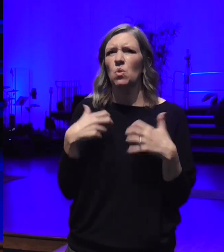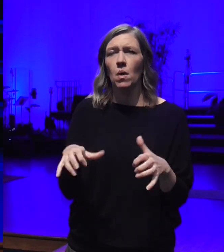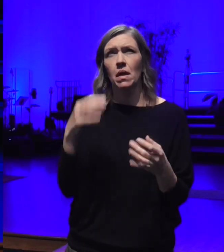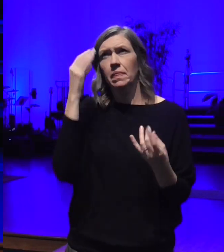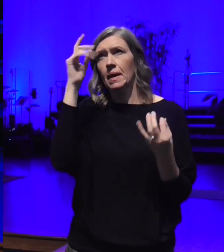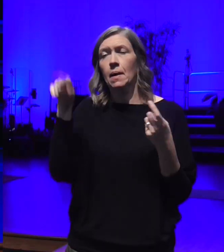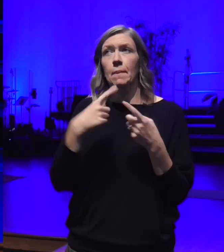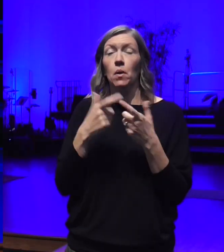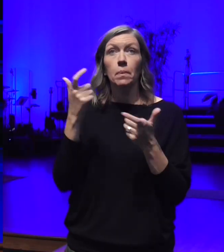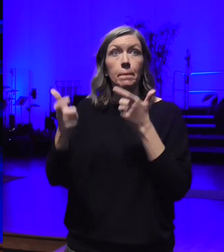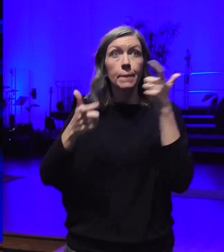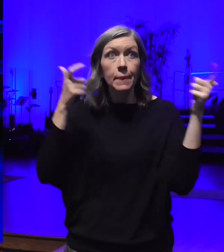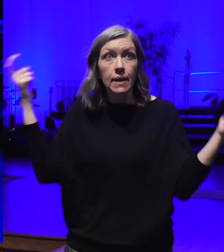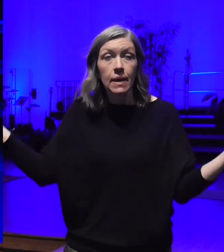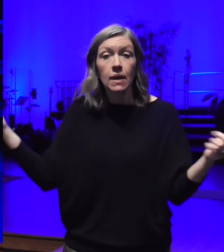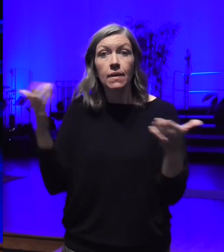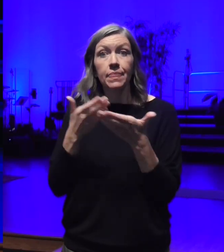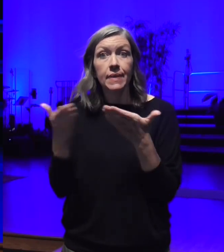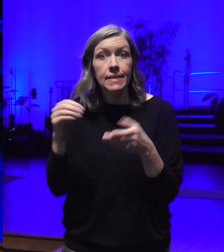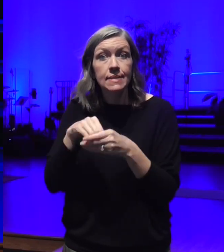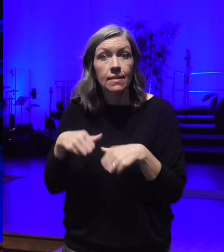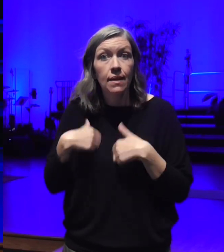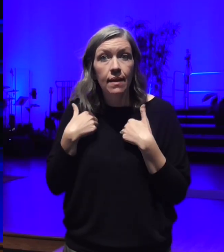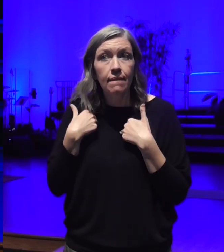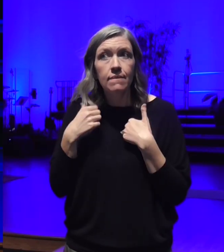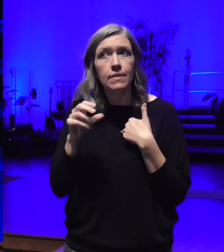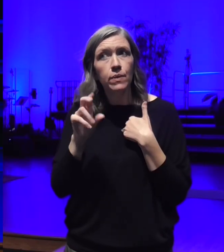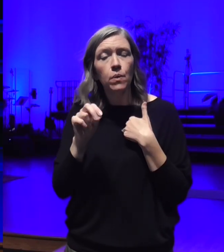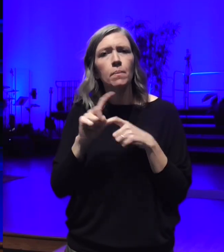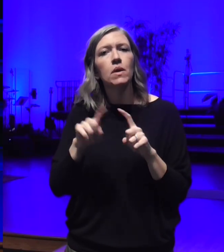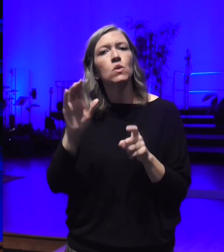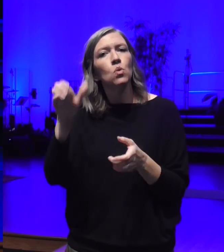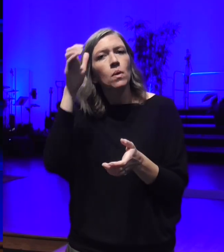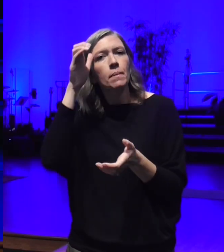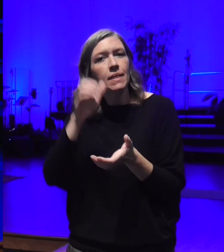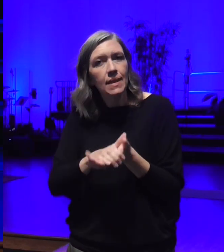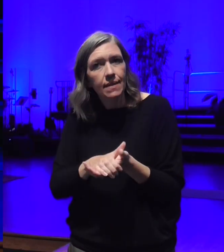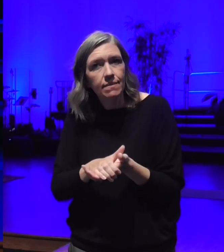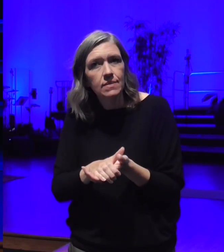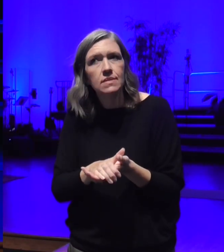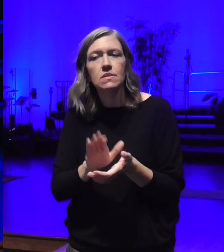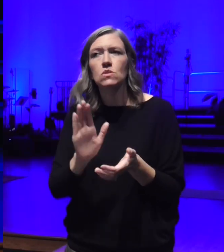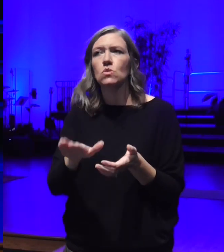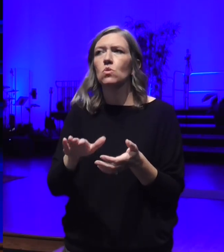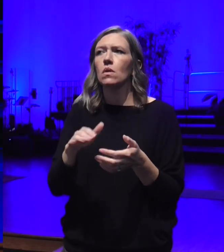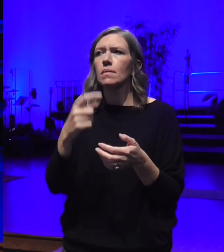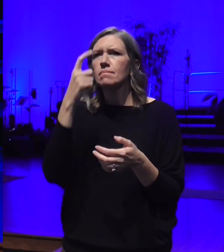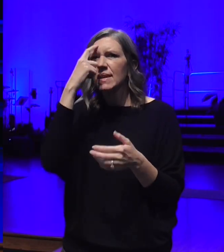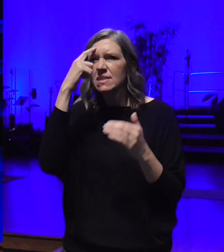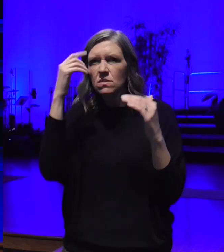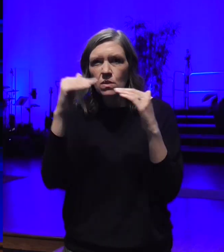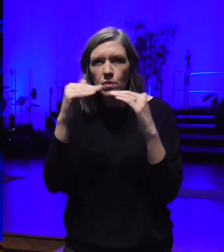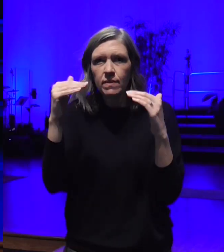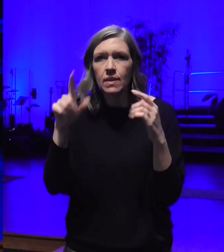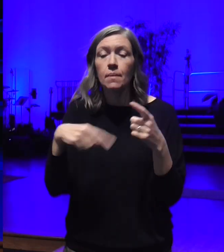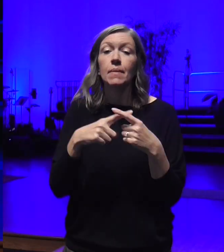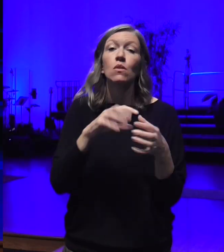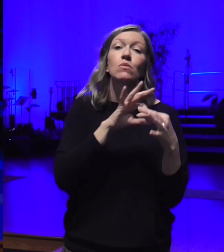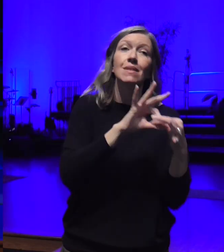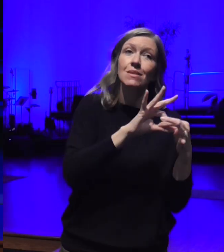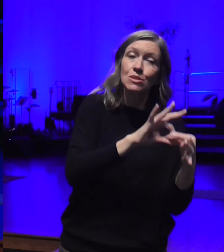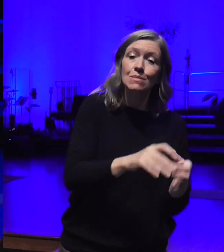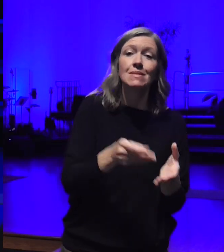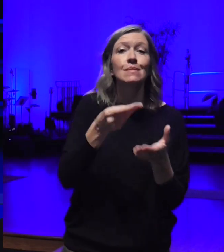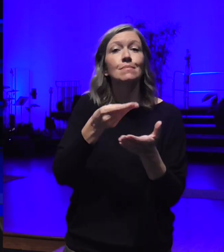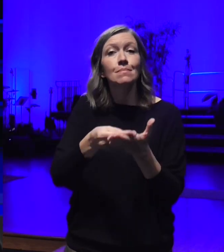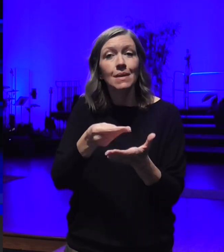I just want to get by. But your beliefs, it's called the mental equivalent, about relationships, about money,